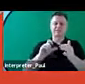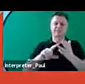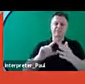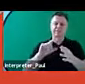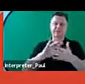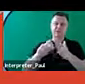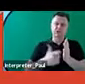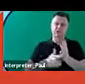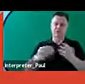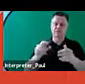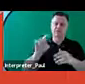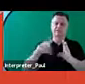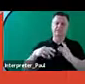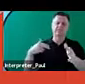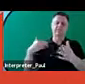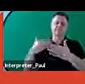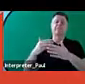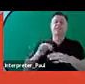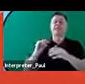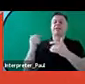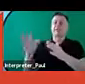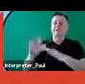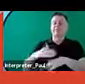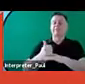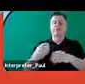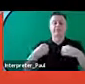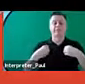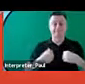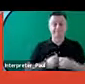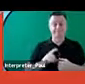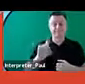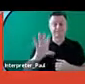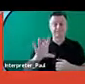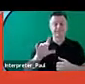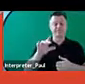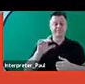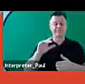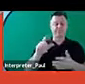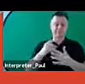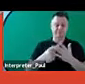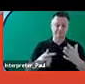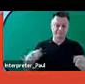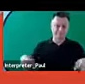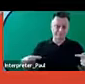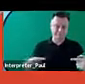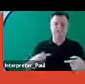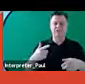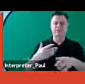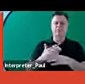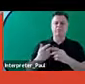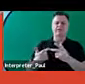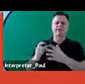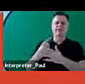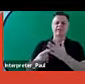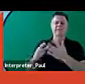before setting up her business. In addition to her own experiences of disability, Helen has worked extensively with other disabled